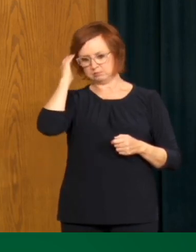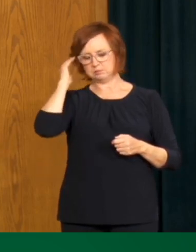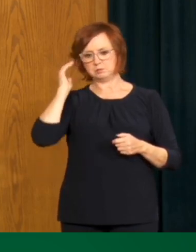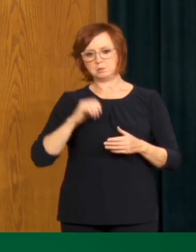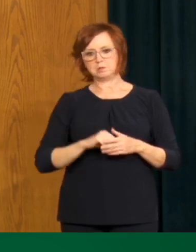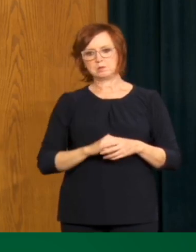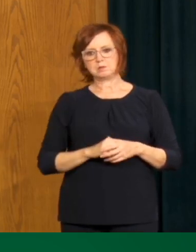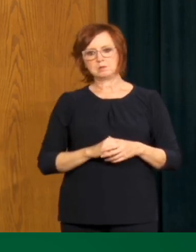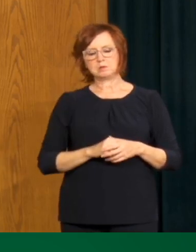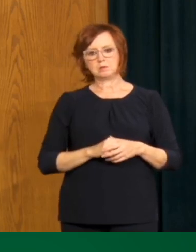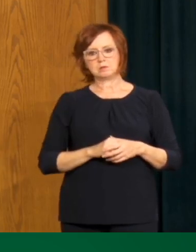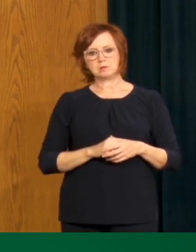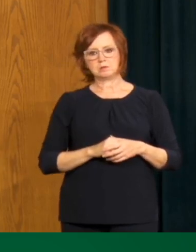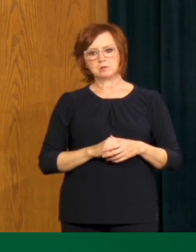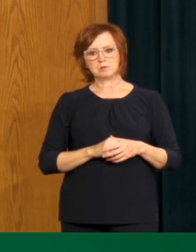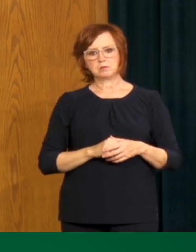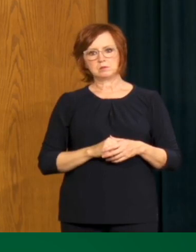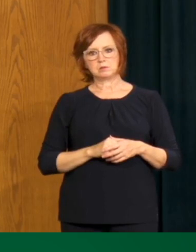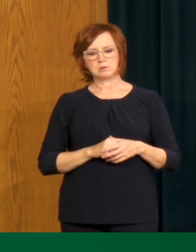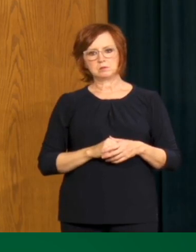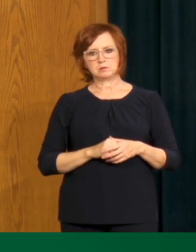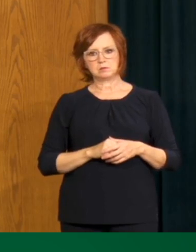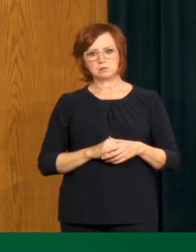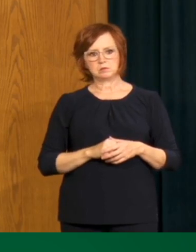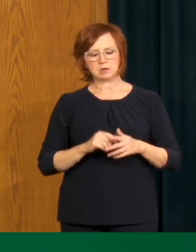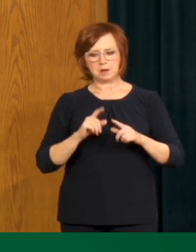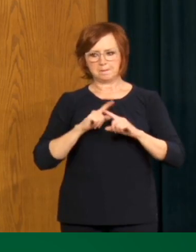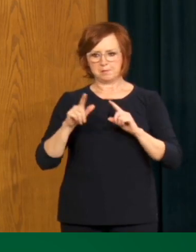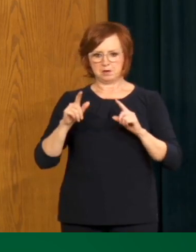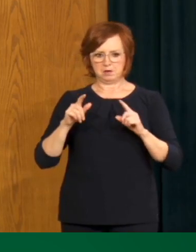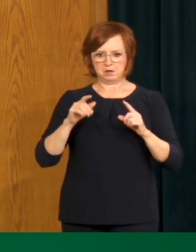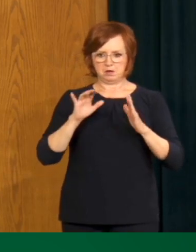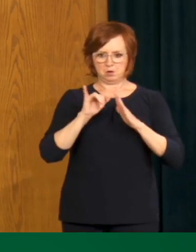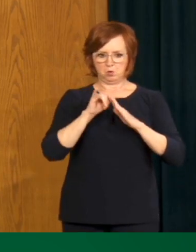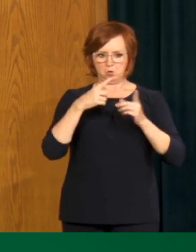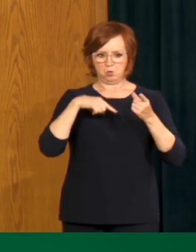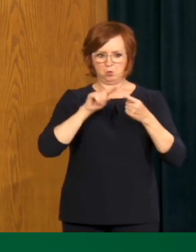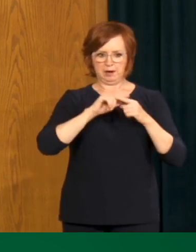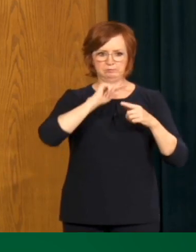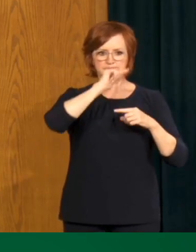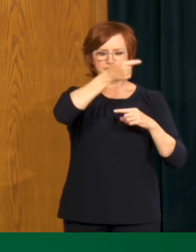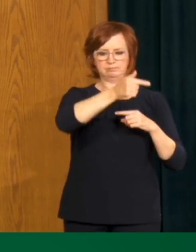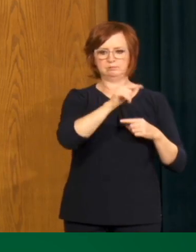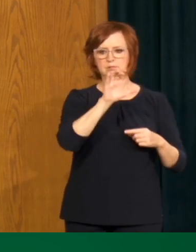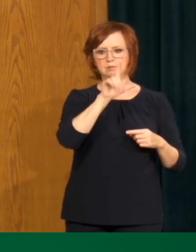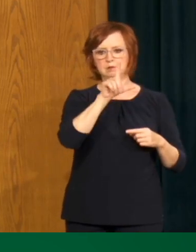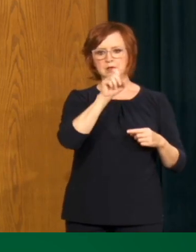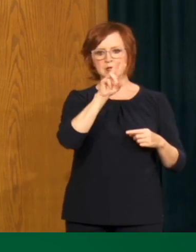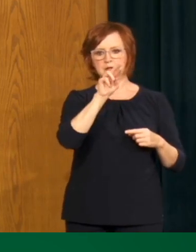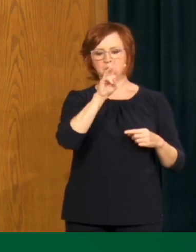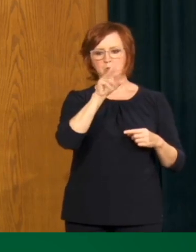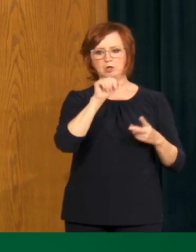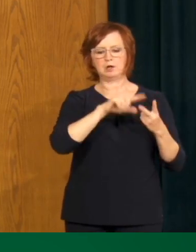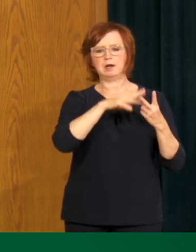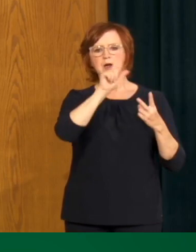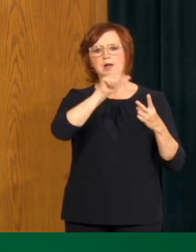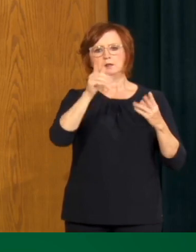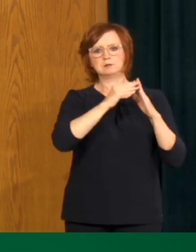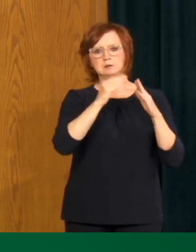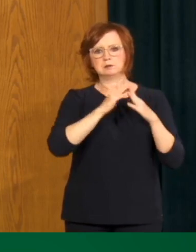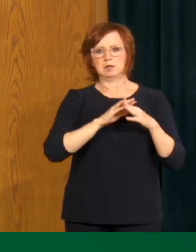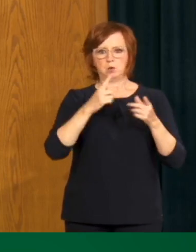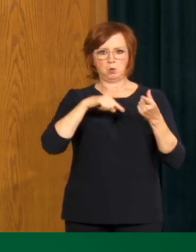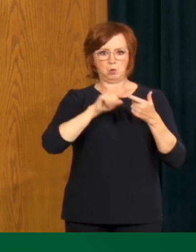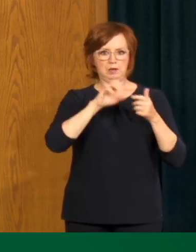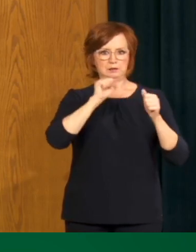be made about when Walash and Clearwater could enter into phase 3. So generally, in the